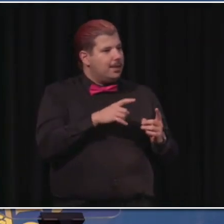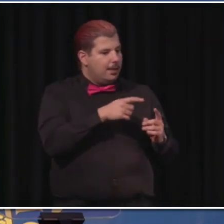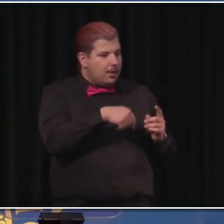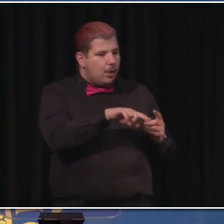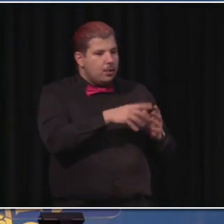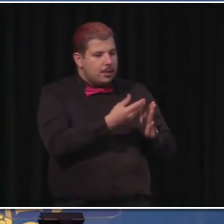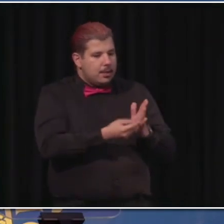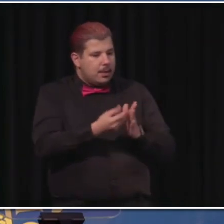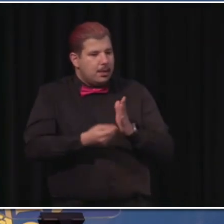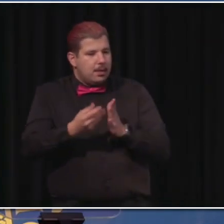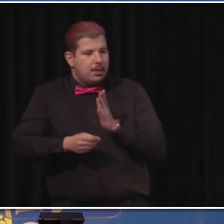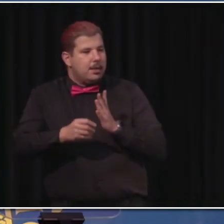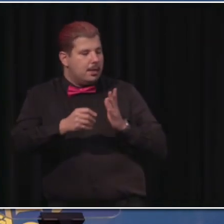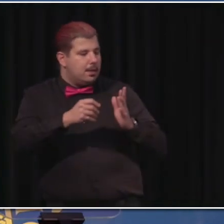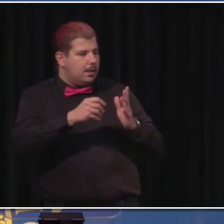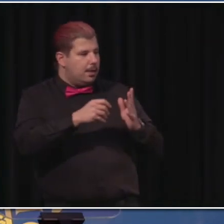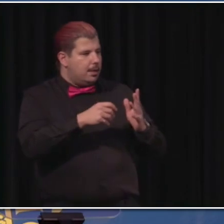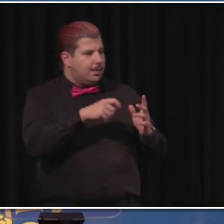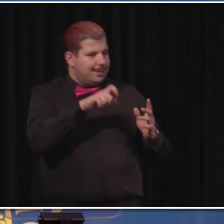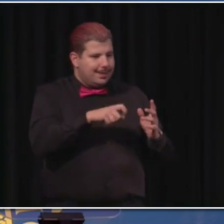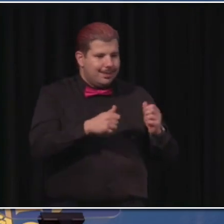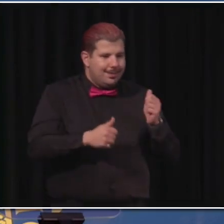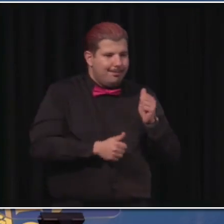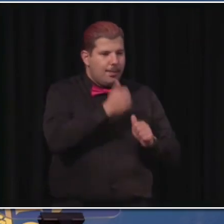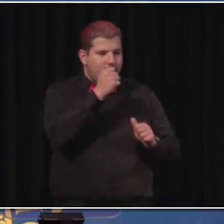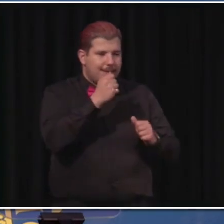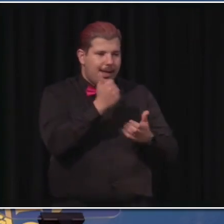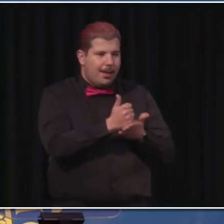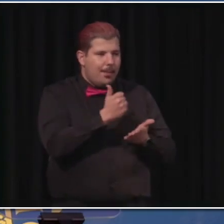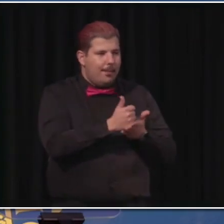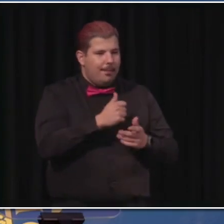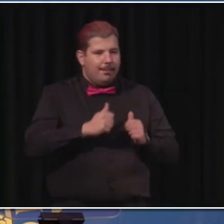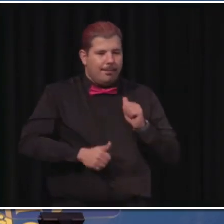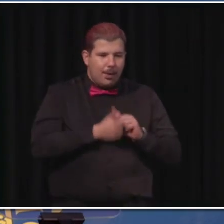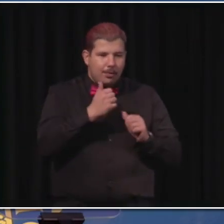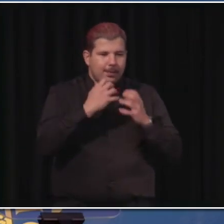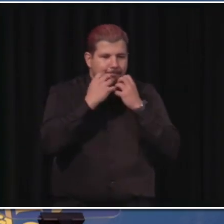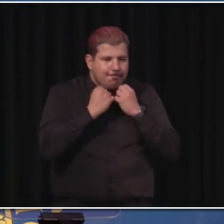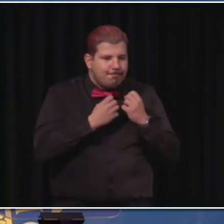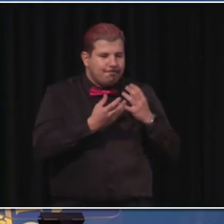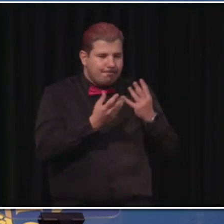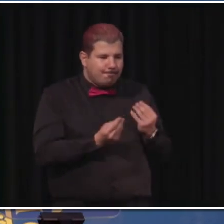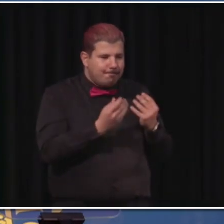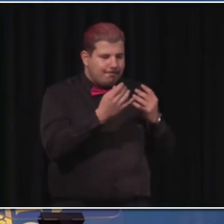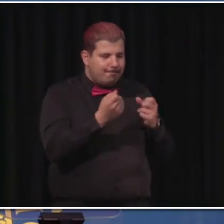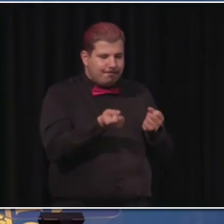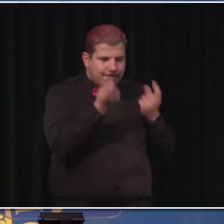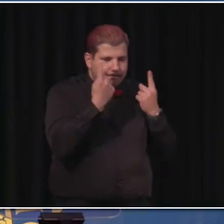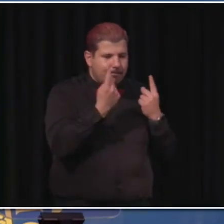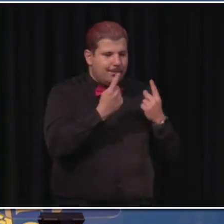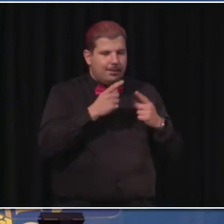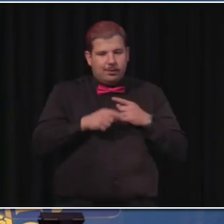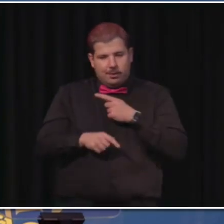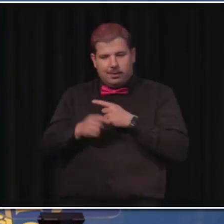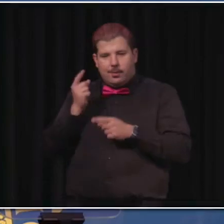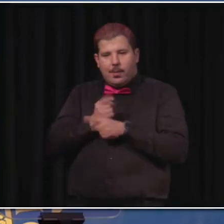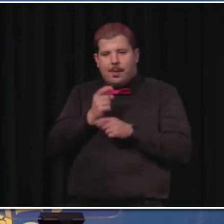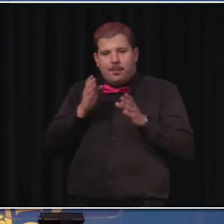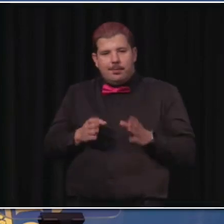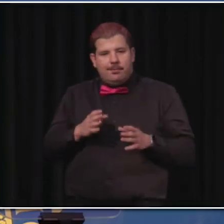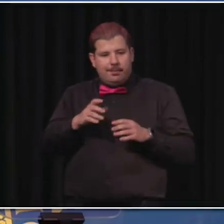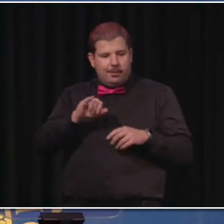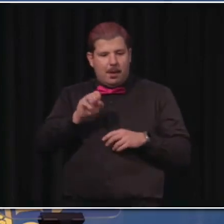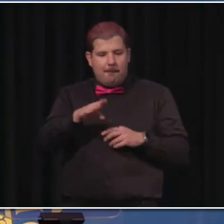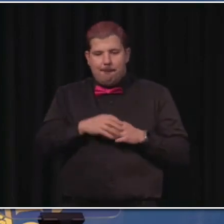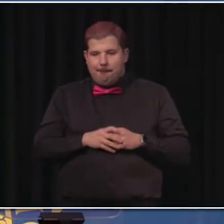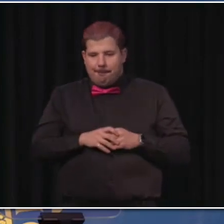margins, those that need the most help, those that need the most compassion. She's the right person for the job. And it's really nice to have a